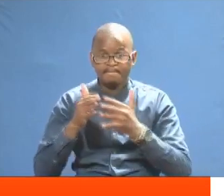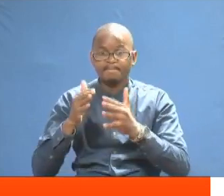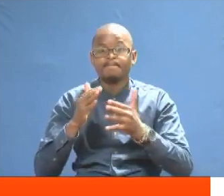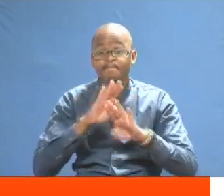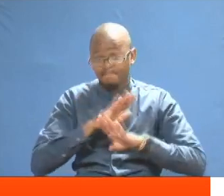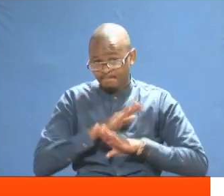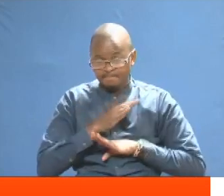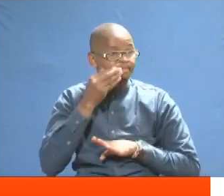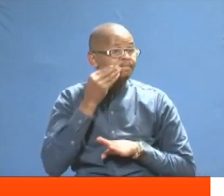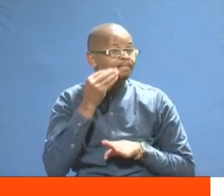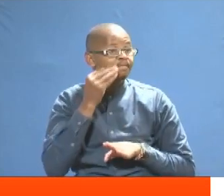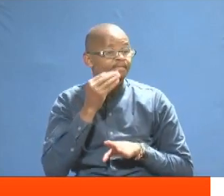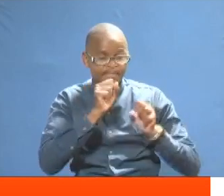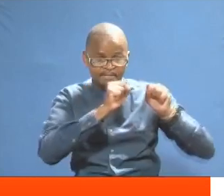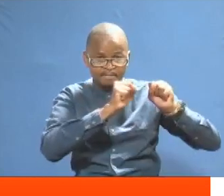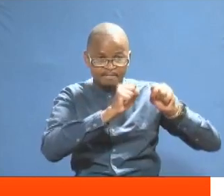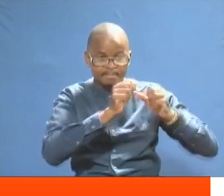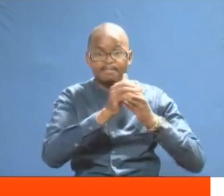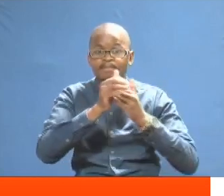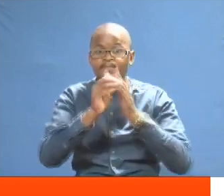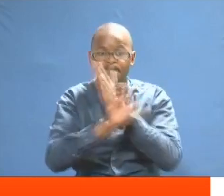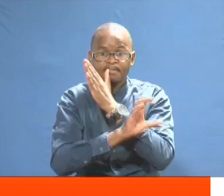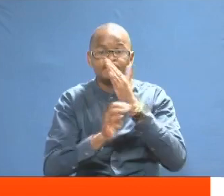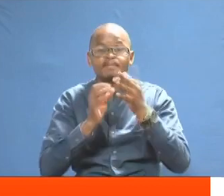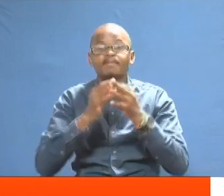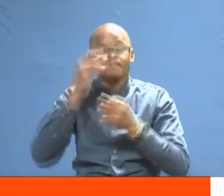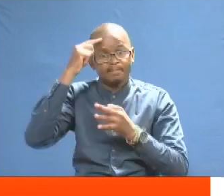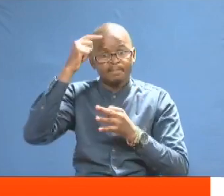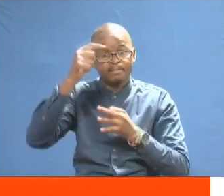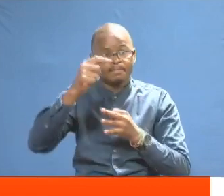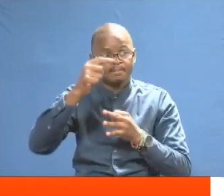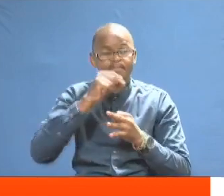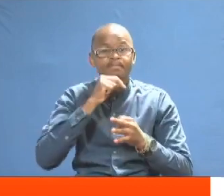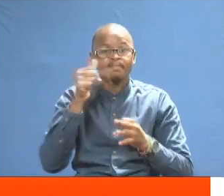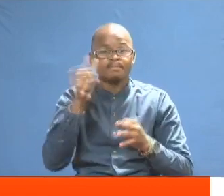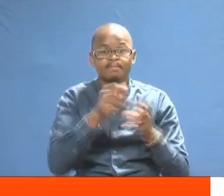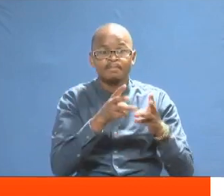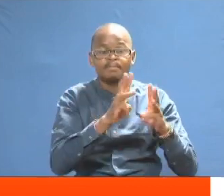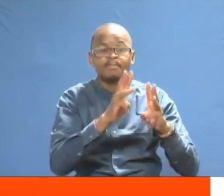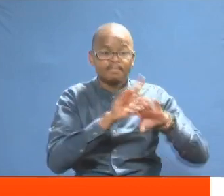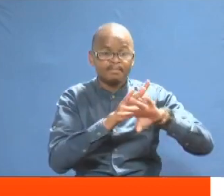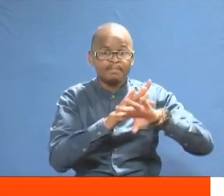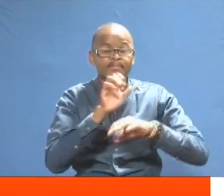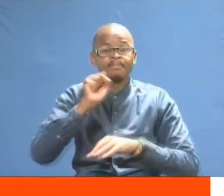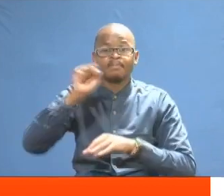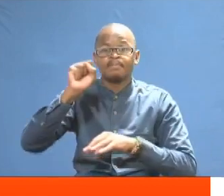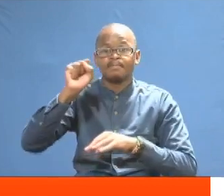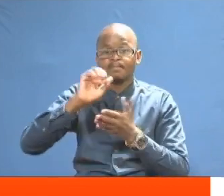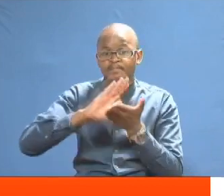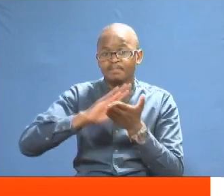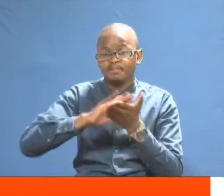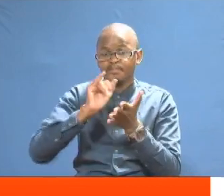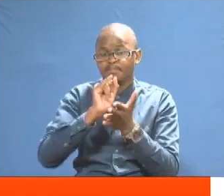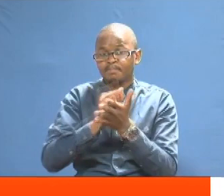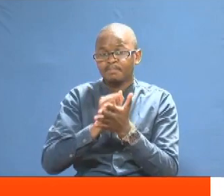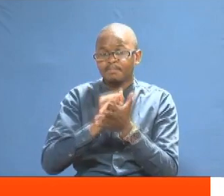and enough experience to be able to lead this country to prosperity. We are not in any way doing an early campaign. It is just a commentary that will